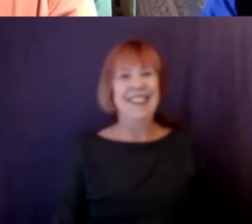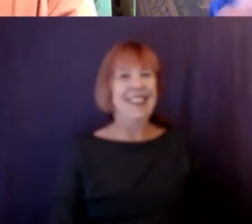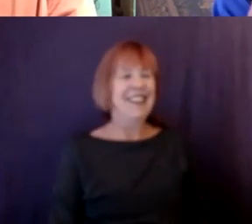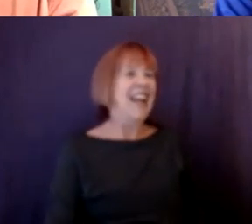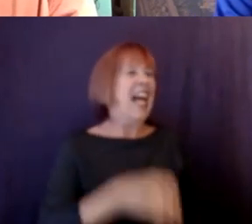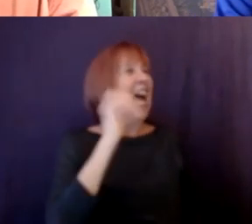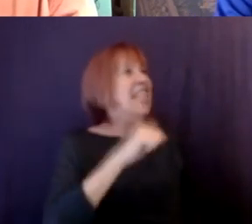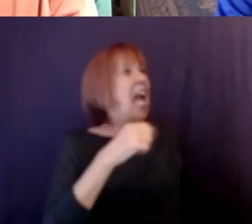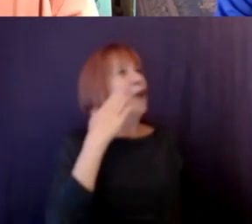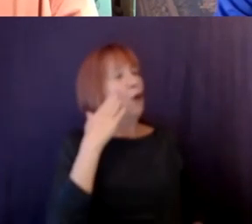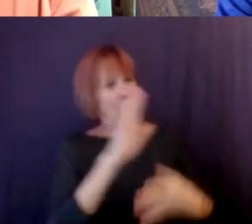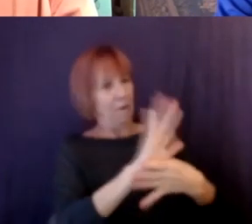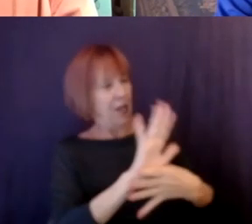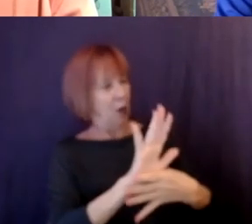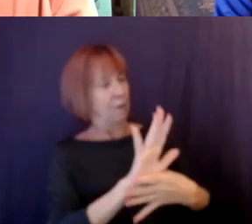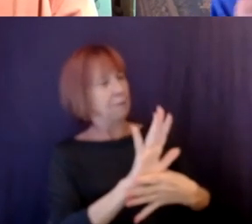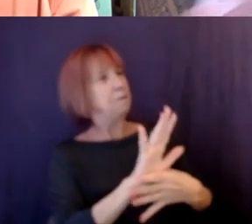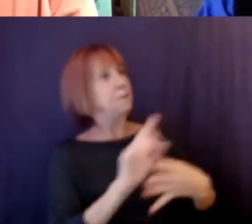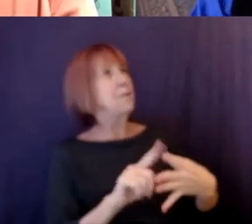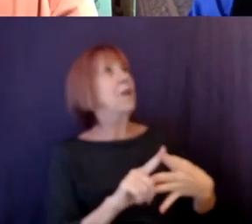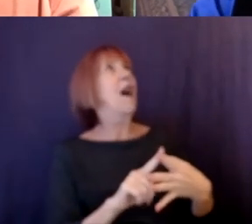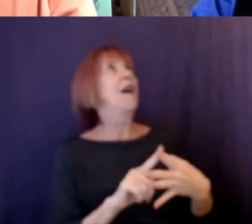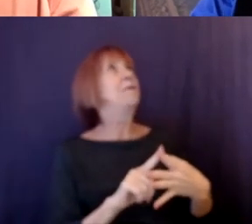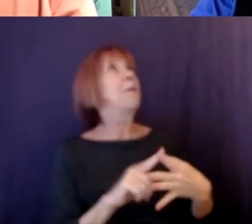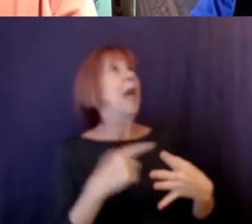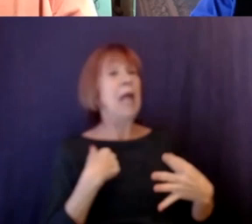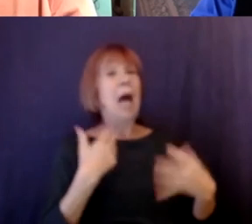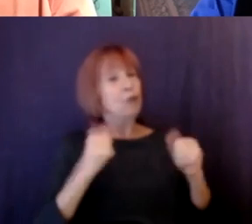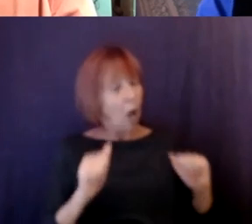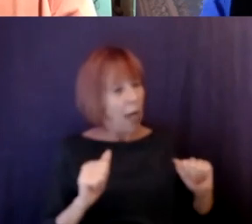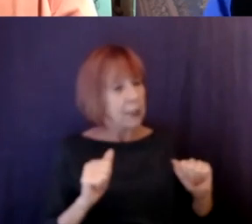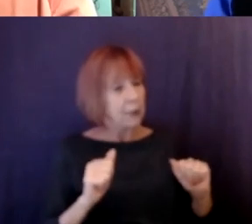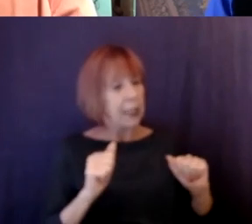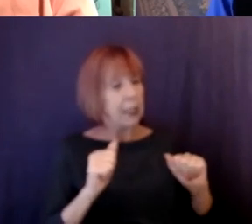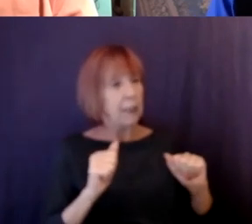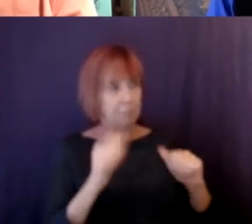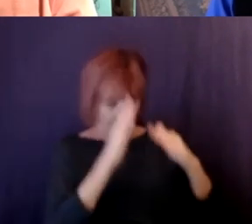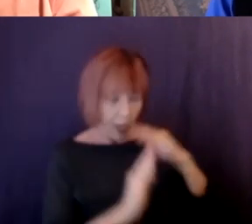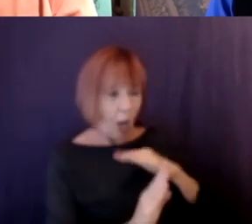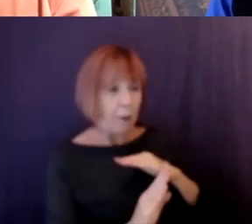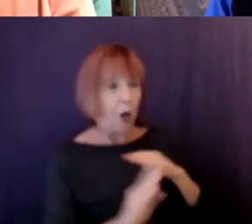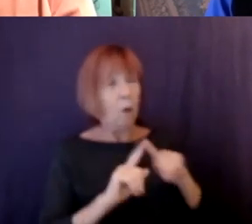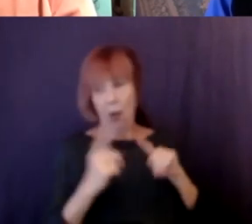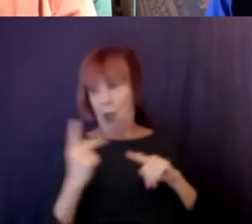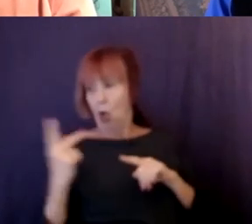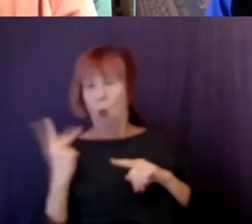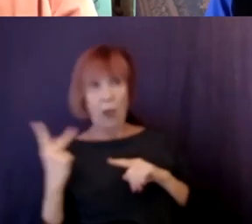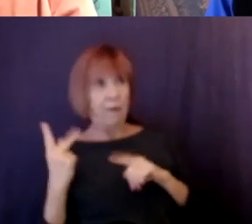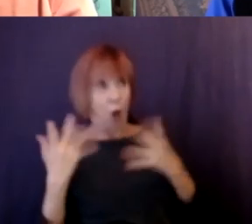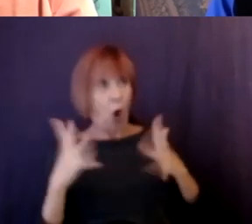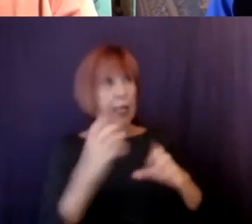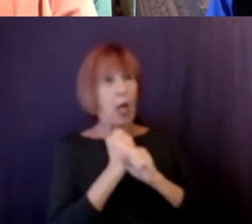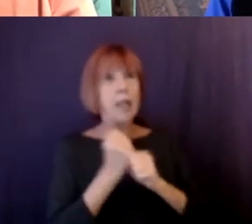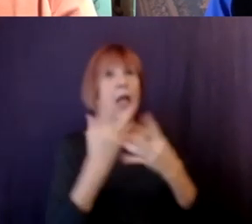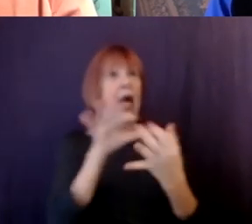that for a lot of people, I mean, I'm trying to be humble here, okay? But I also, Nicole and I have gotten a lot of feedback.